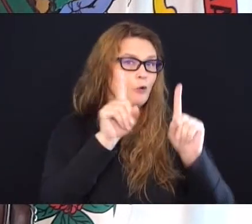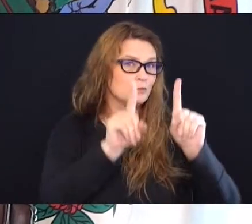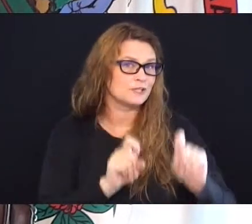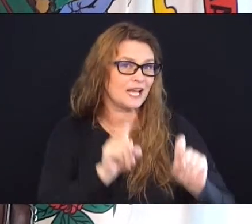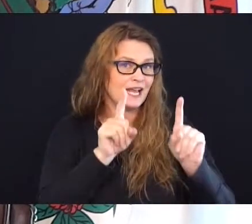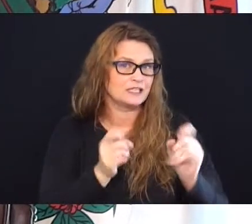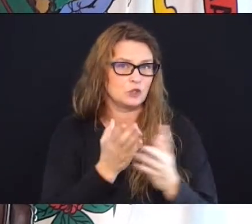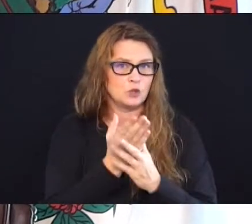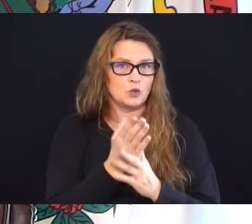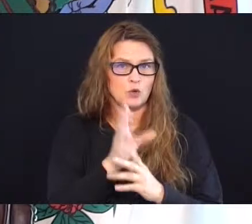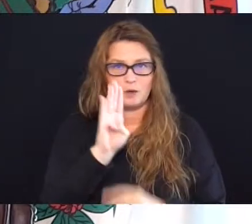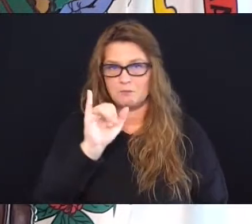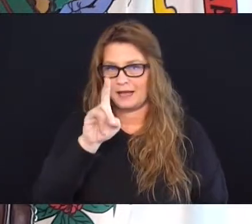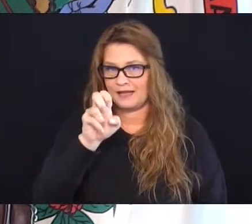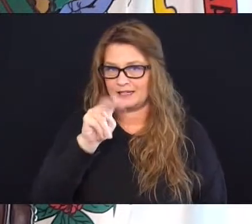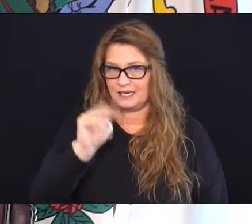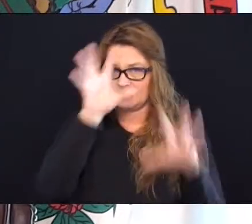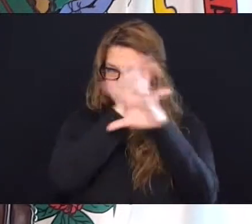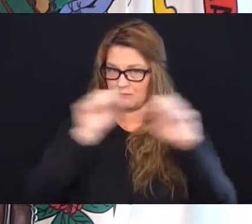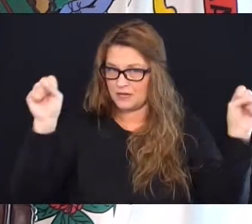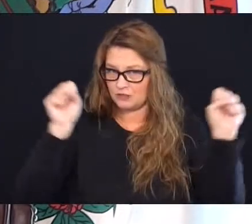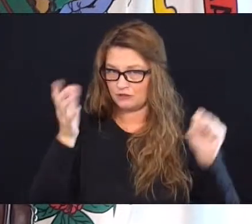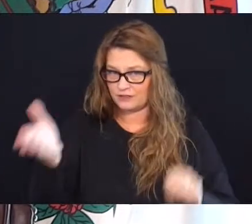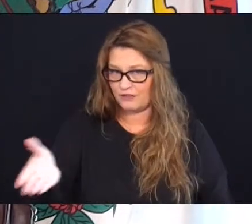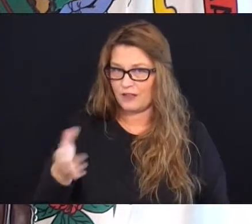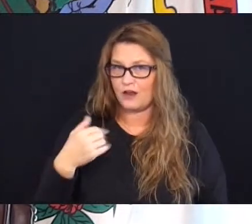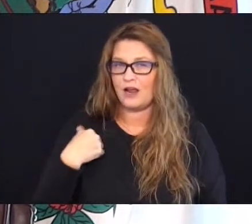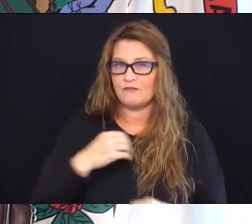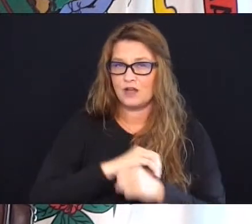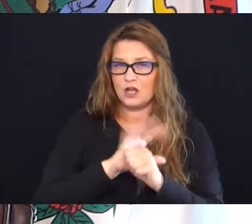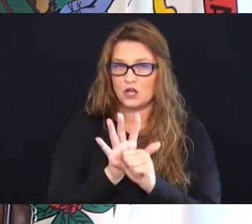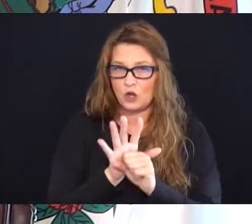Biden administration to you. You've got to go to our